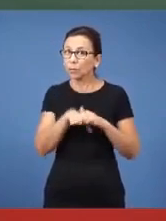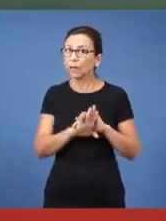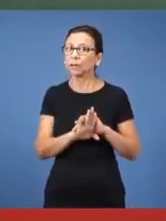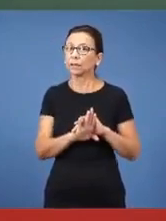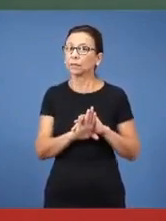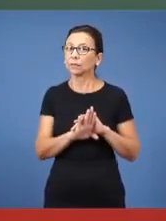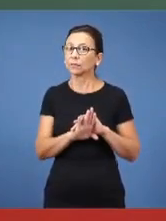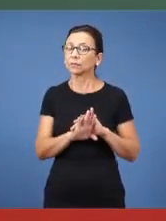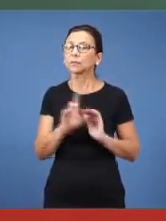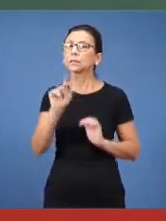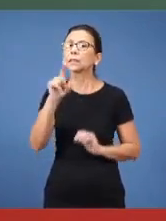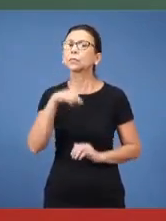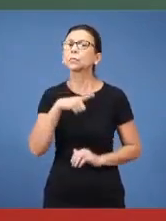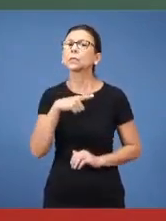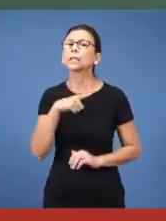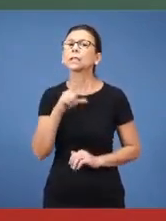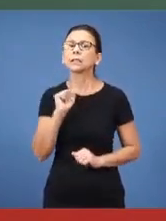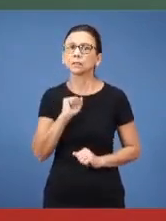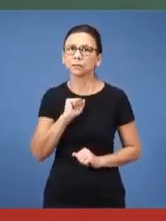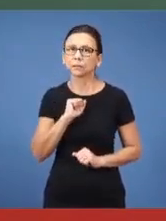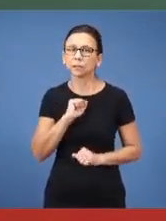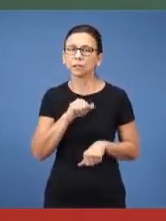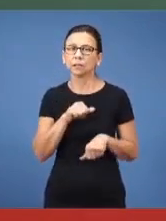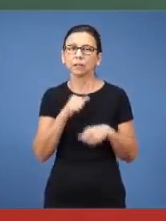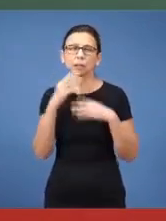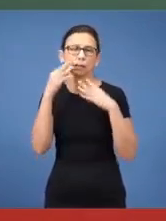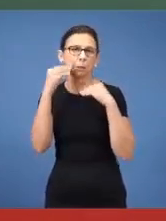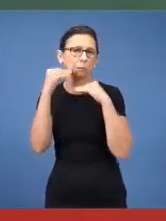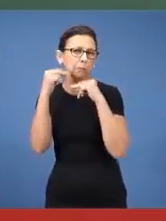Keep what you have. And what do you have?